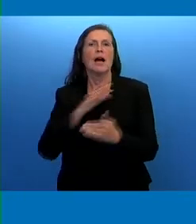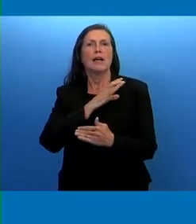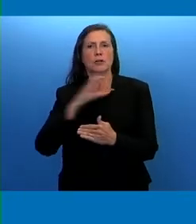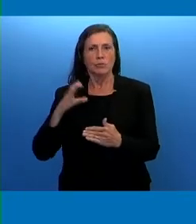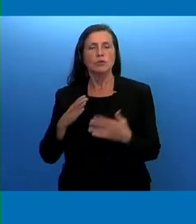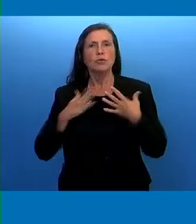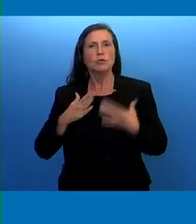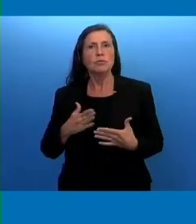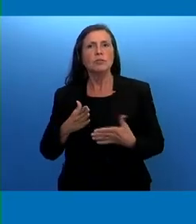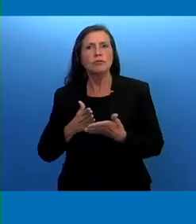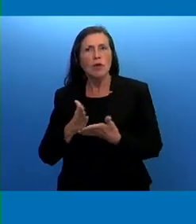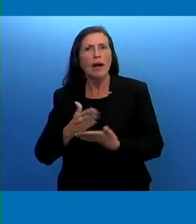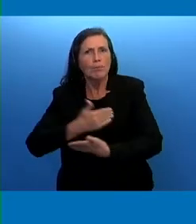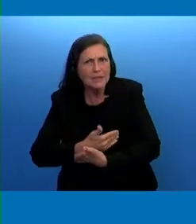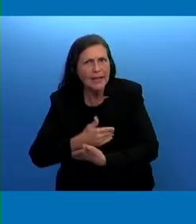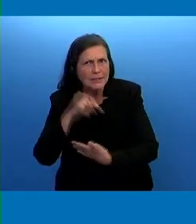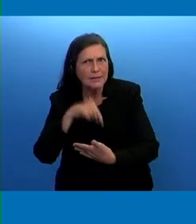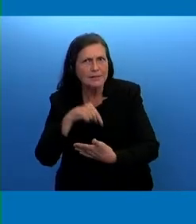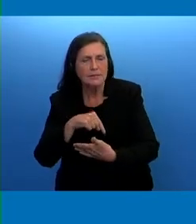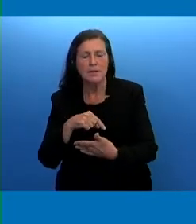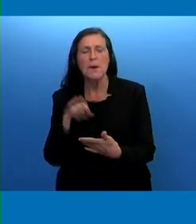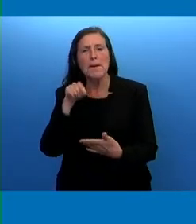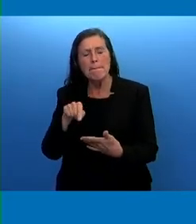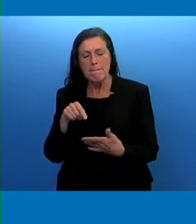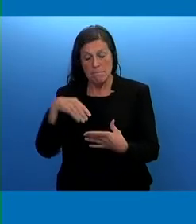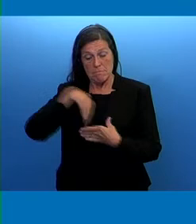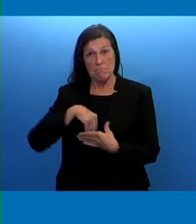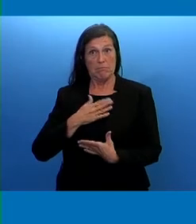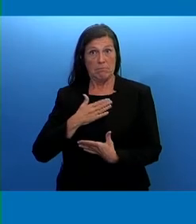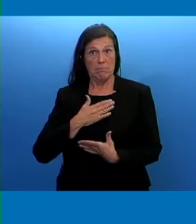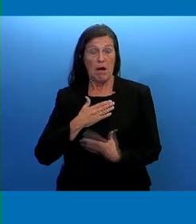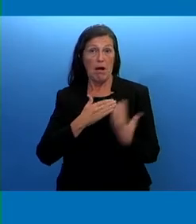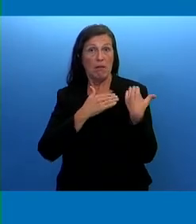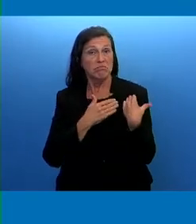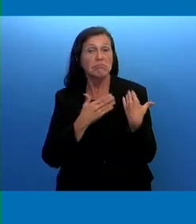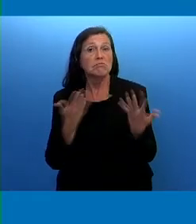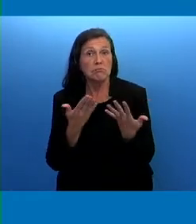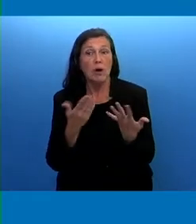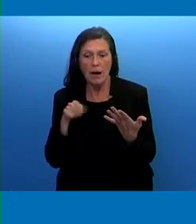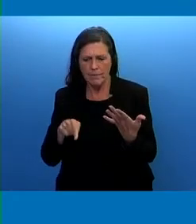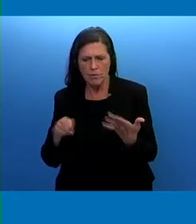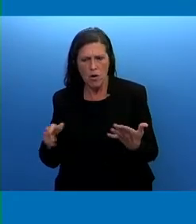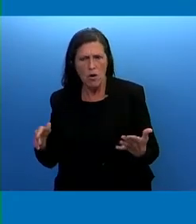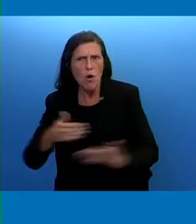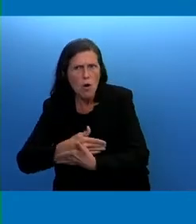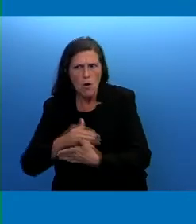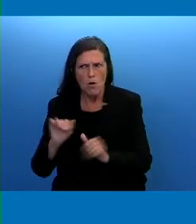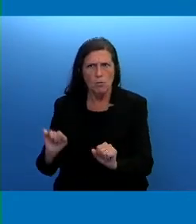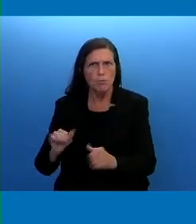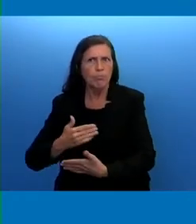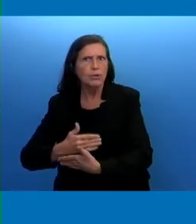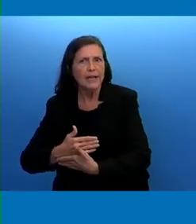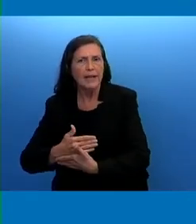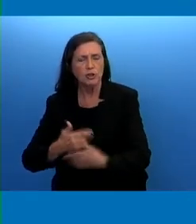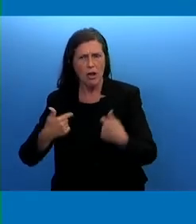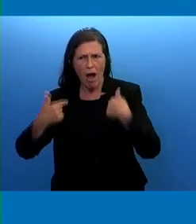Refugee Agency. Because as part of that role for protection, essentially, I'm also very privileged to be the